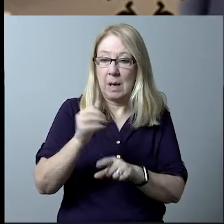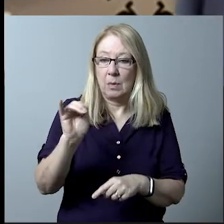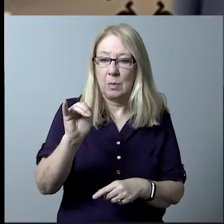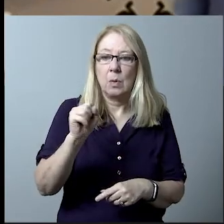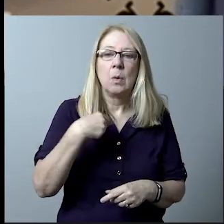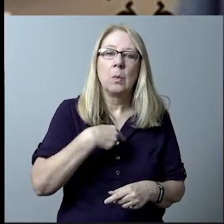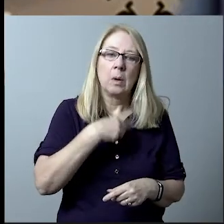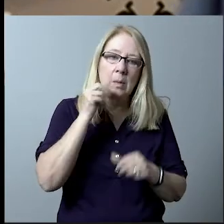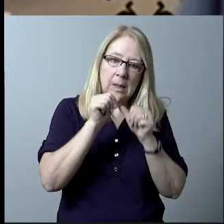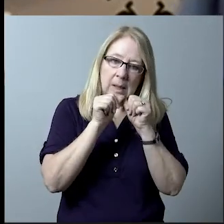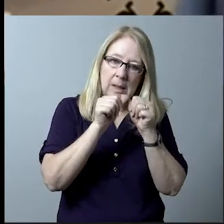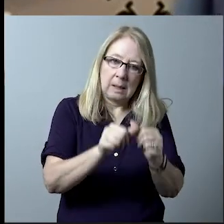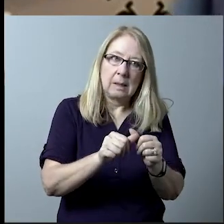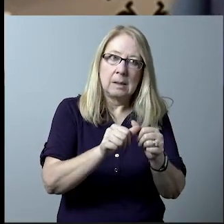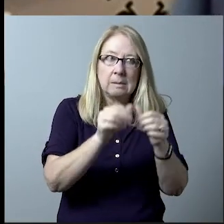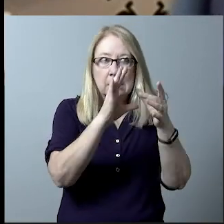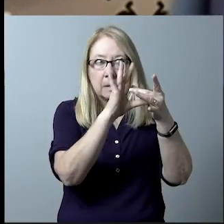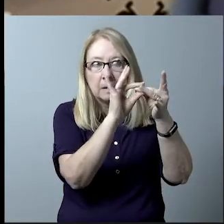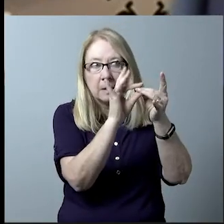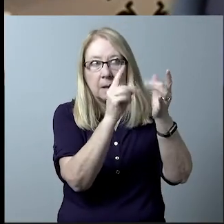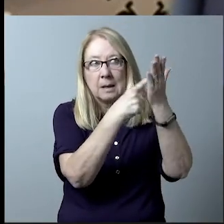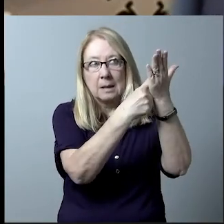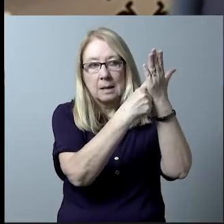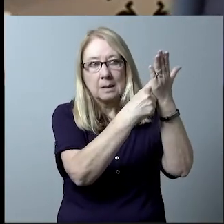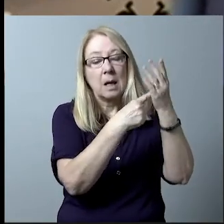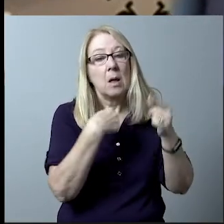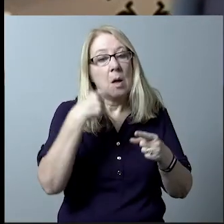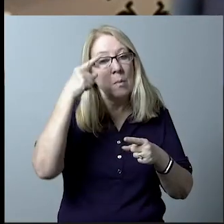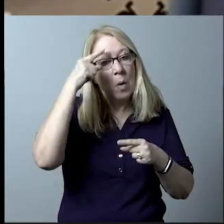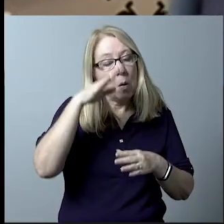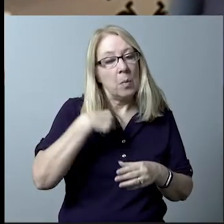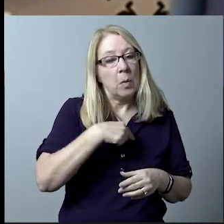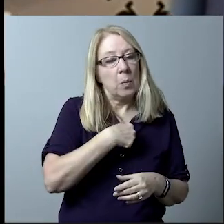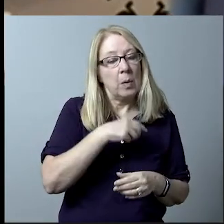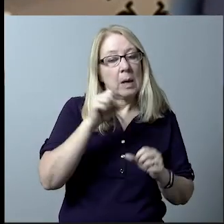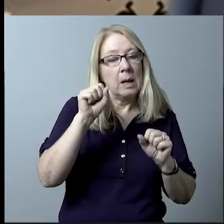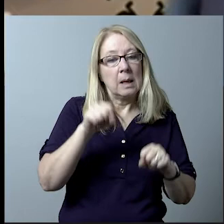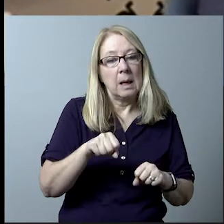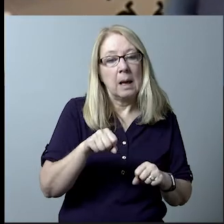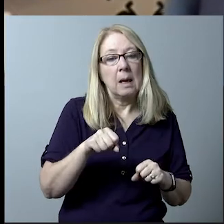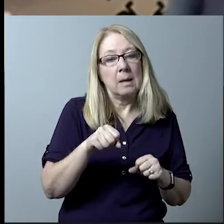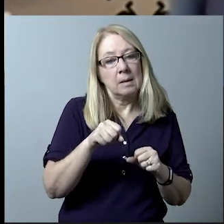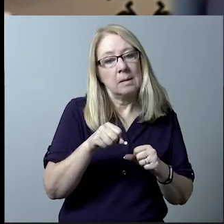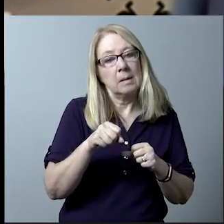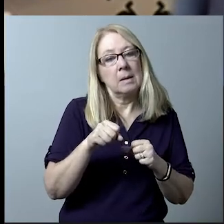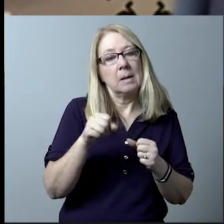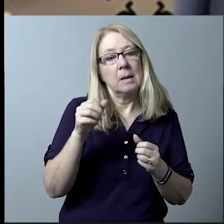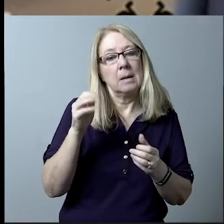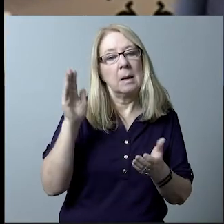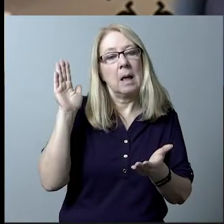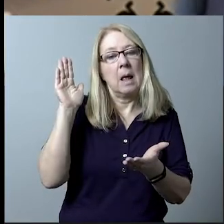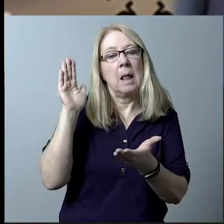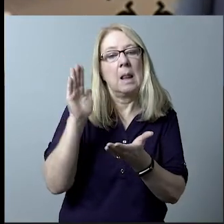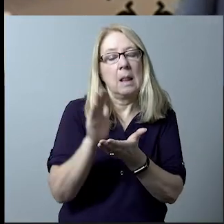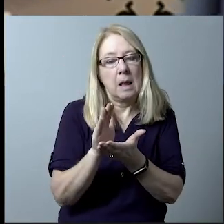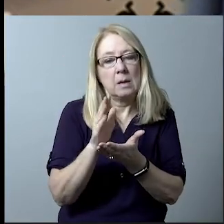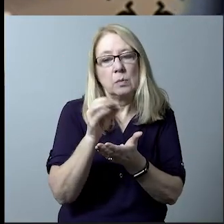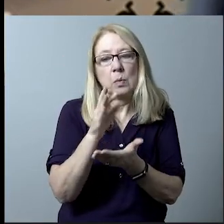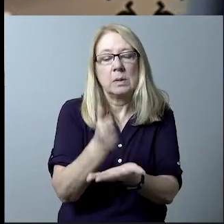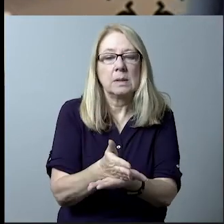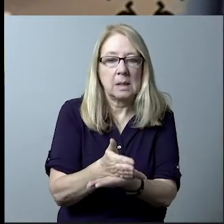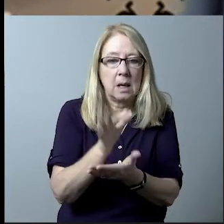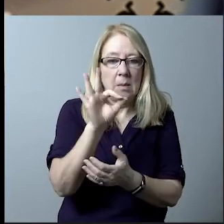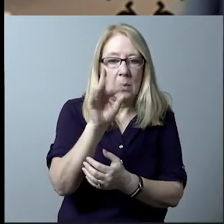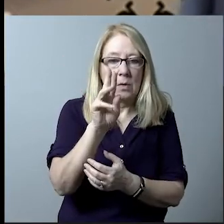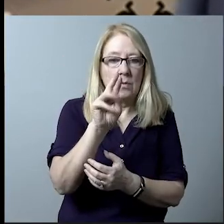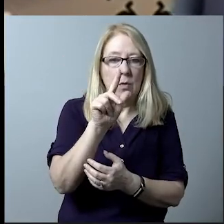gets impacted. So we will continue to make a case. My hope is we'll be able to reduce those and hopefully gradually eliminate